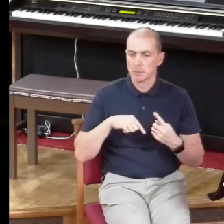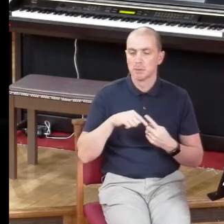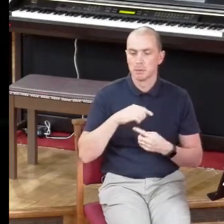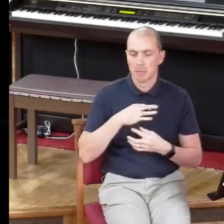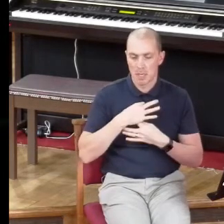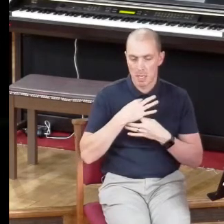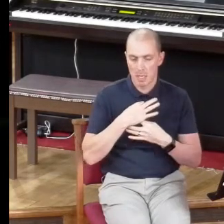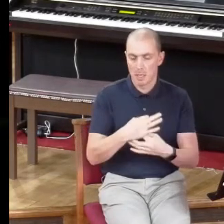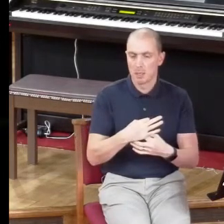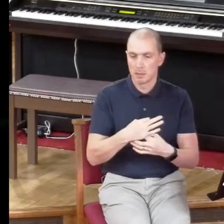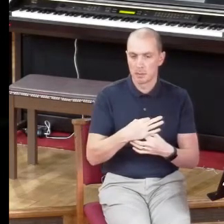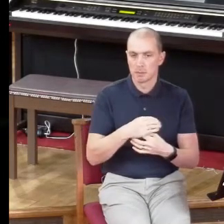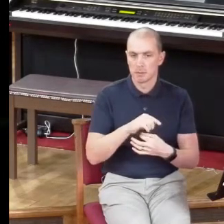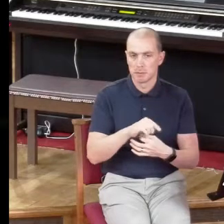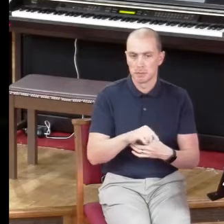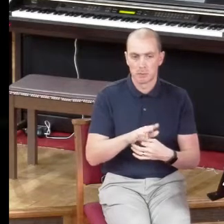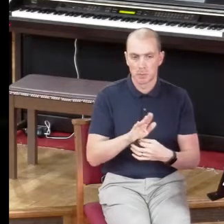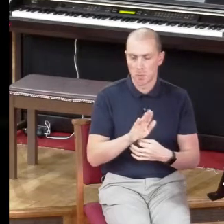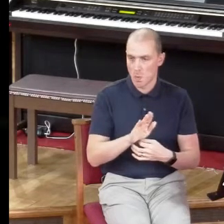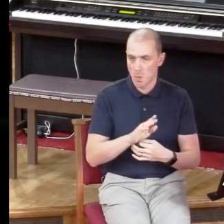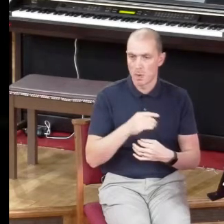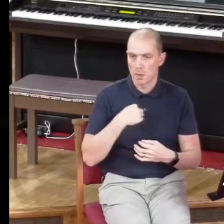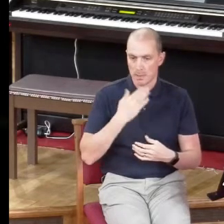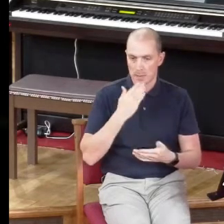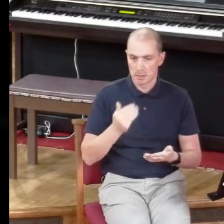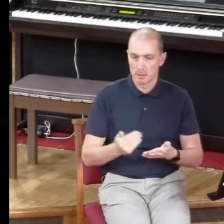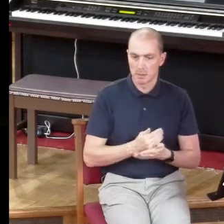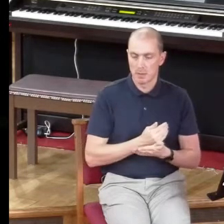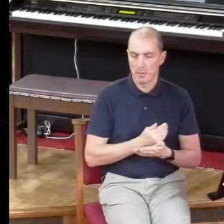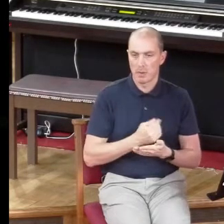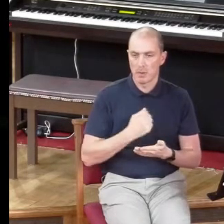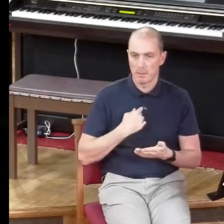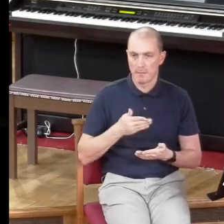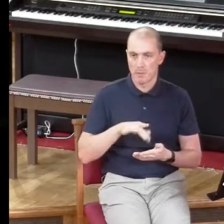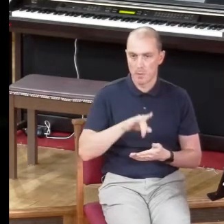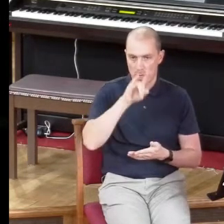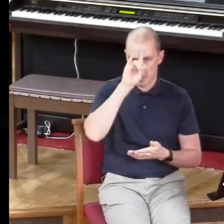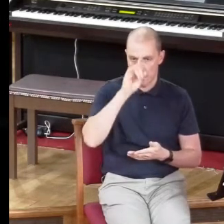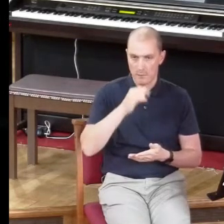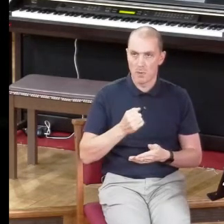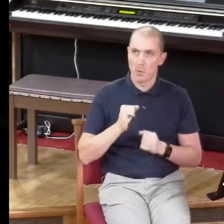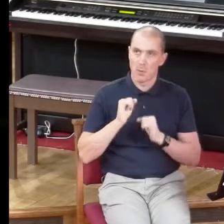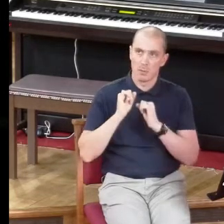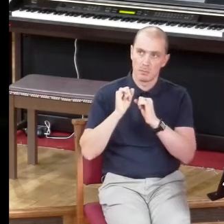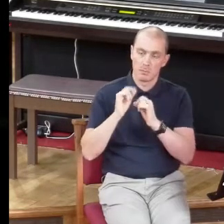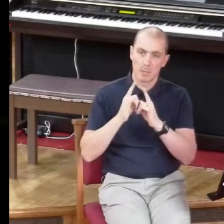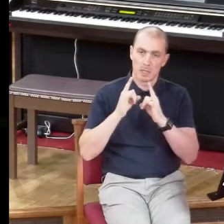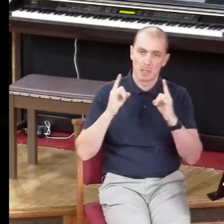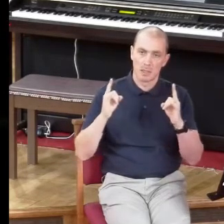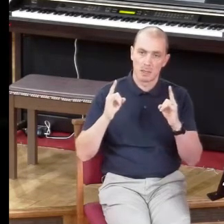into temptation, but deliver us from evil. For thine is the kingdom,